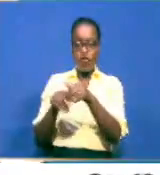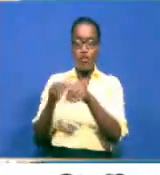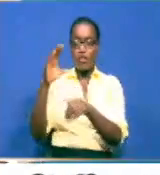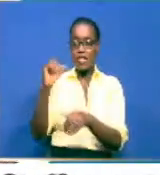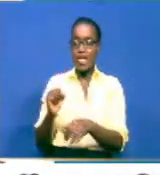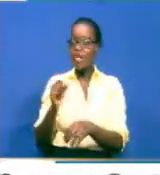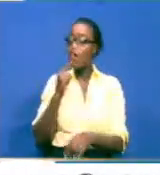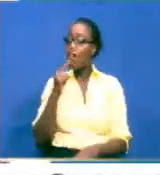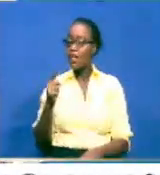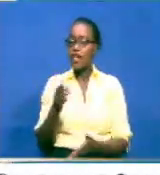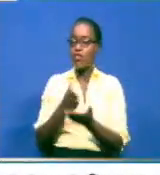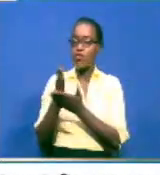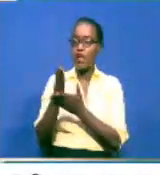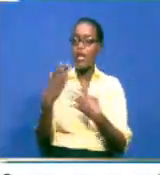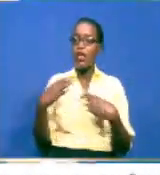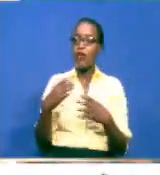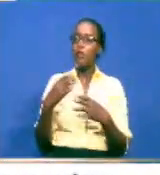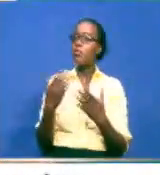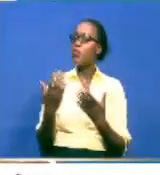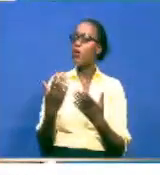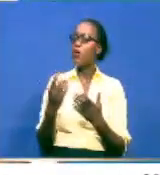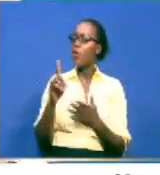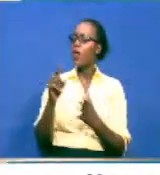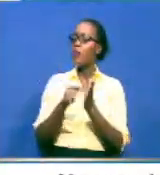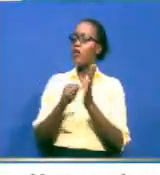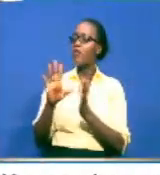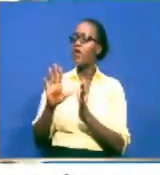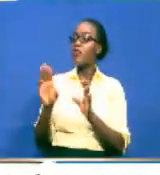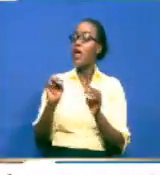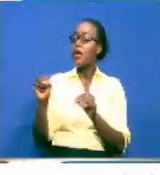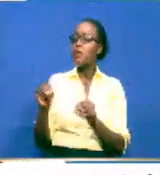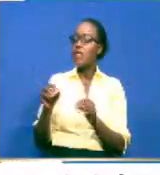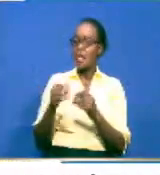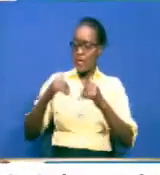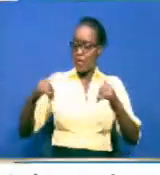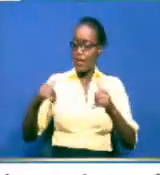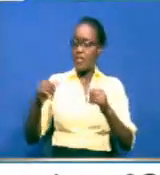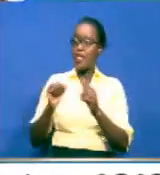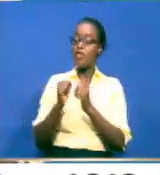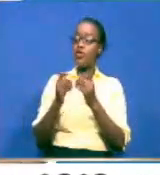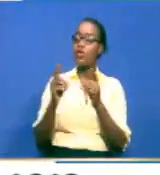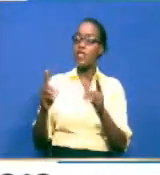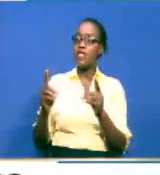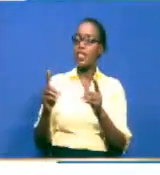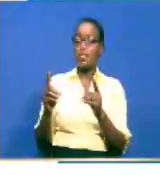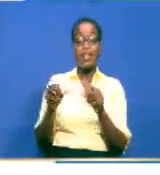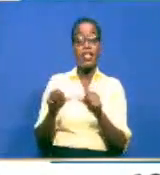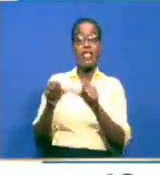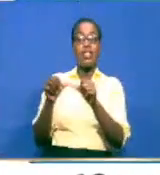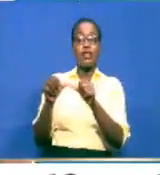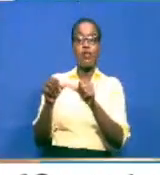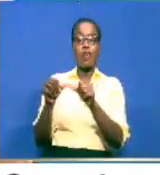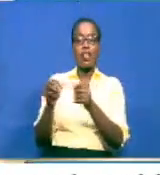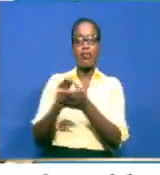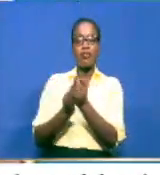said, mm-hmm. ensuring that people are 1.5 meters apart, the social distance is maintained, the washing of hands is there,